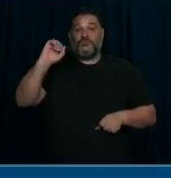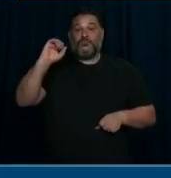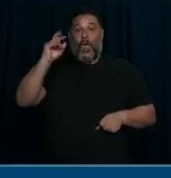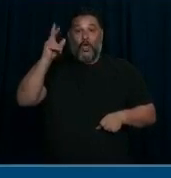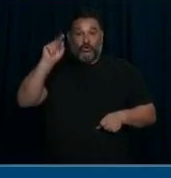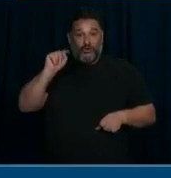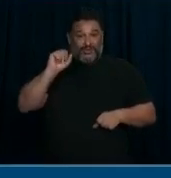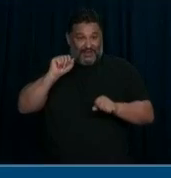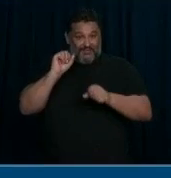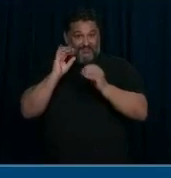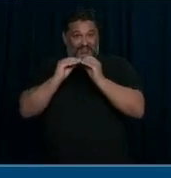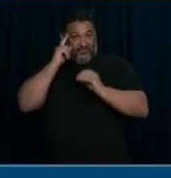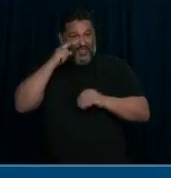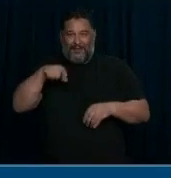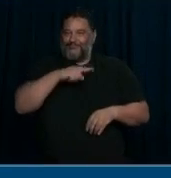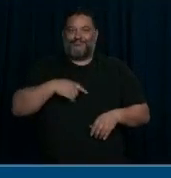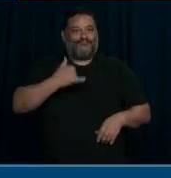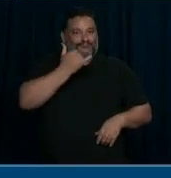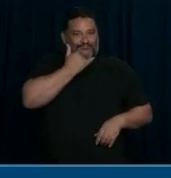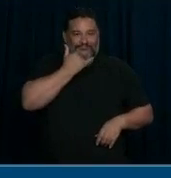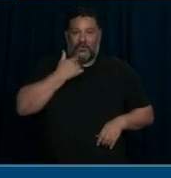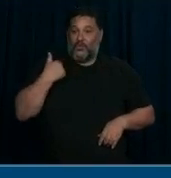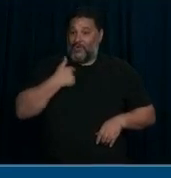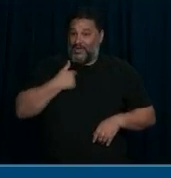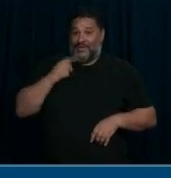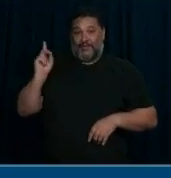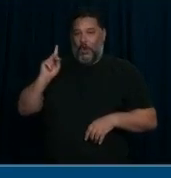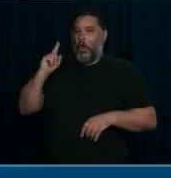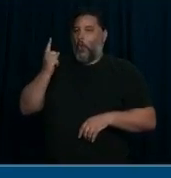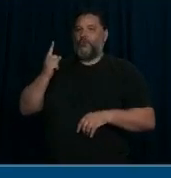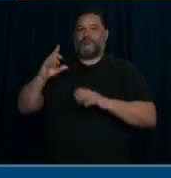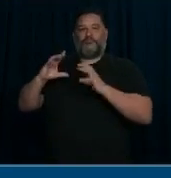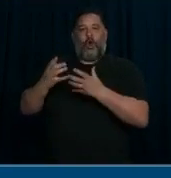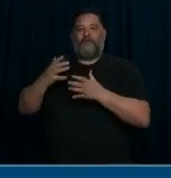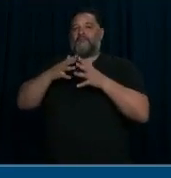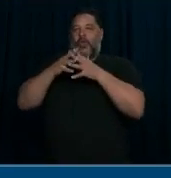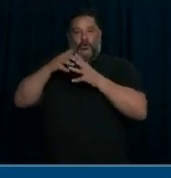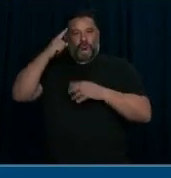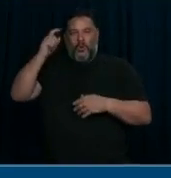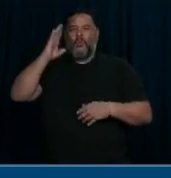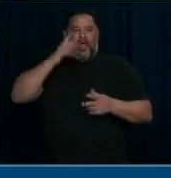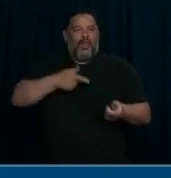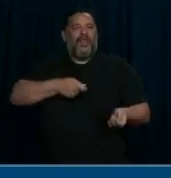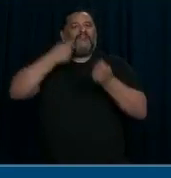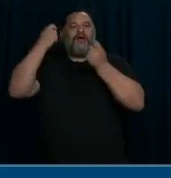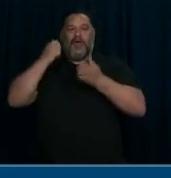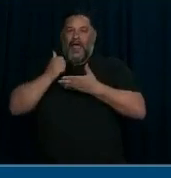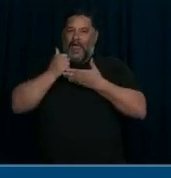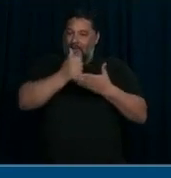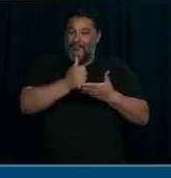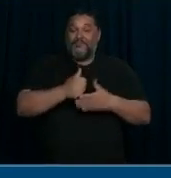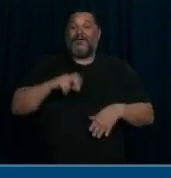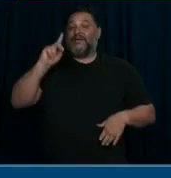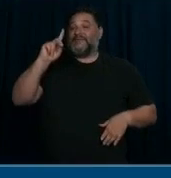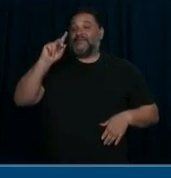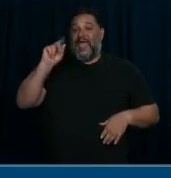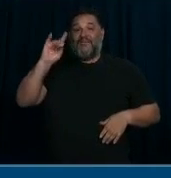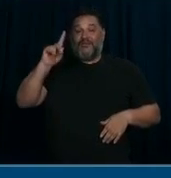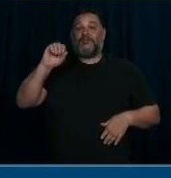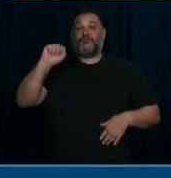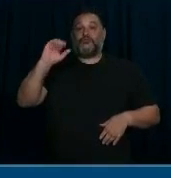sorely mistaken. We are the party that's always been the party of the American dream. We're going to lift people up and help them. David Schweikert pushed as hard as anybody